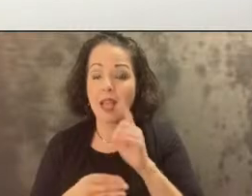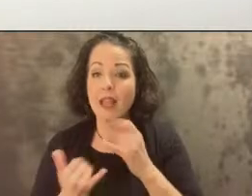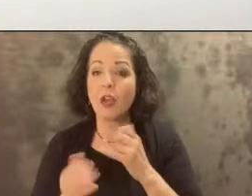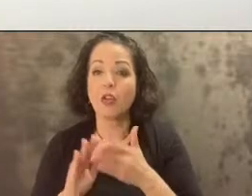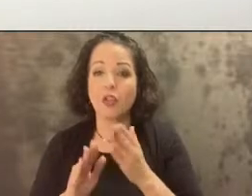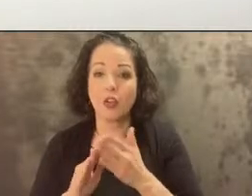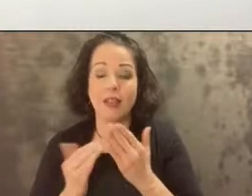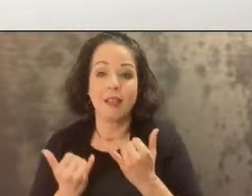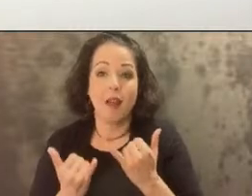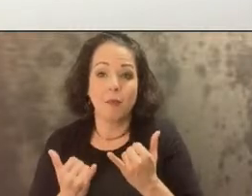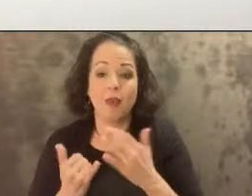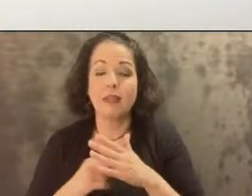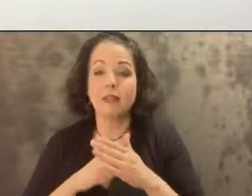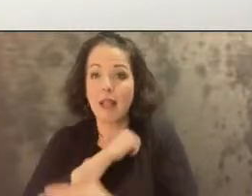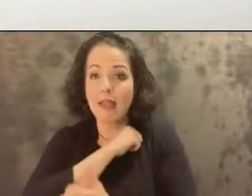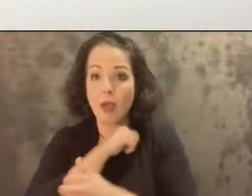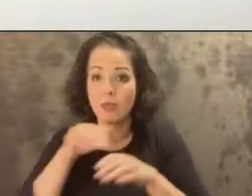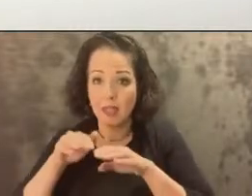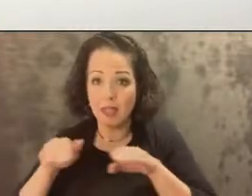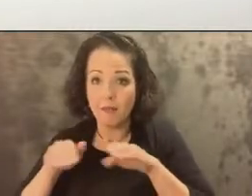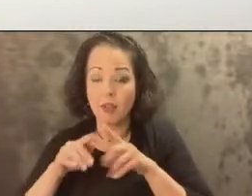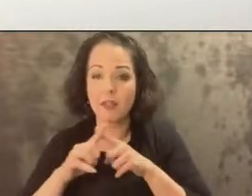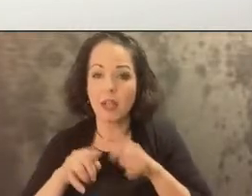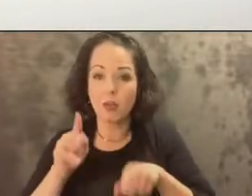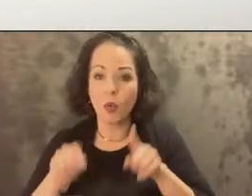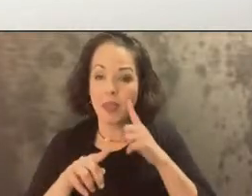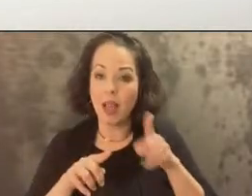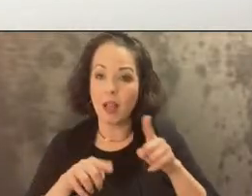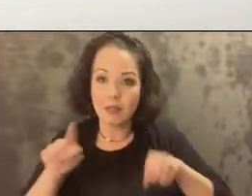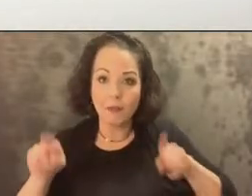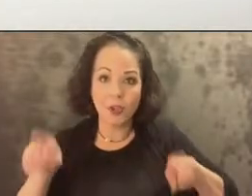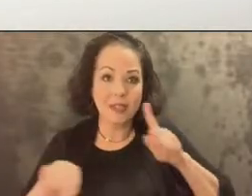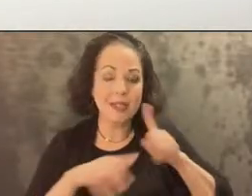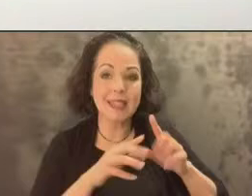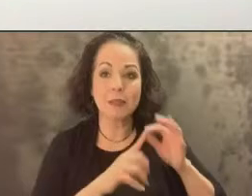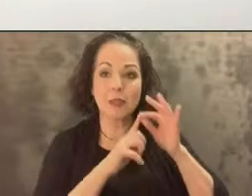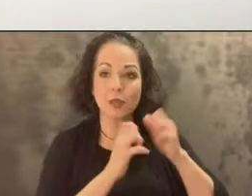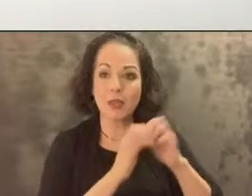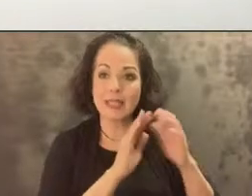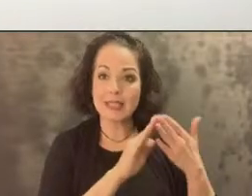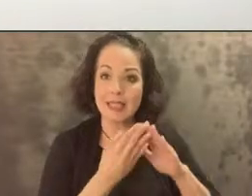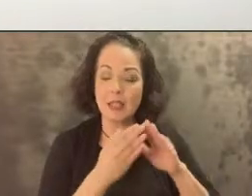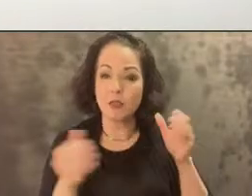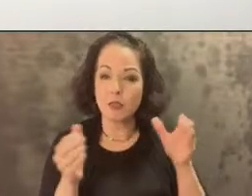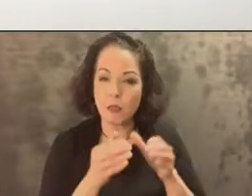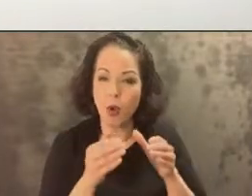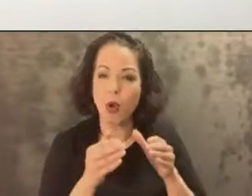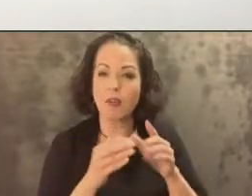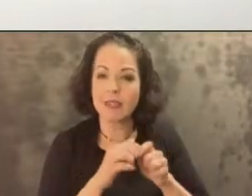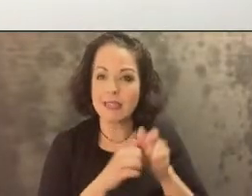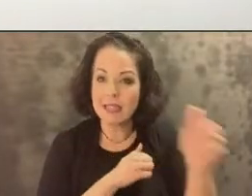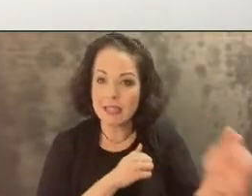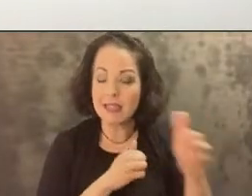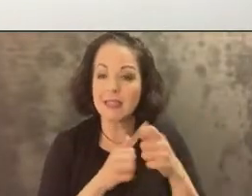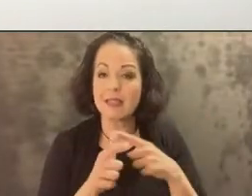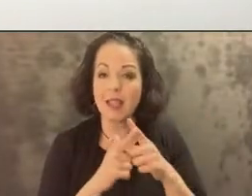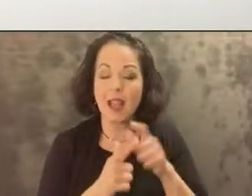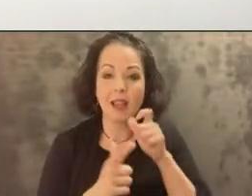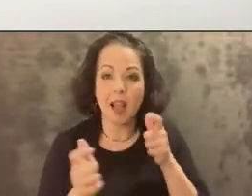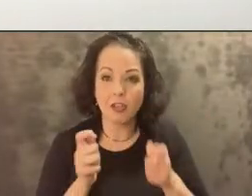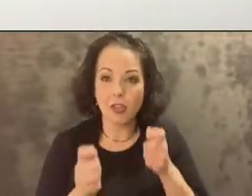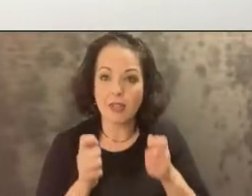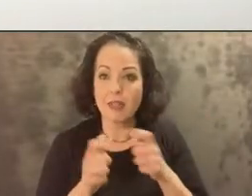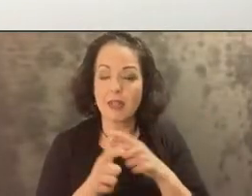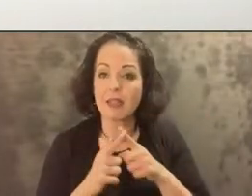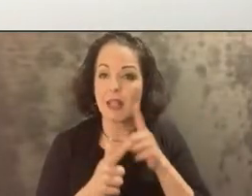level. But given how diverse geographies, especially in cities, can be over small distances, unadjusted and overly coarse measure can